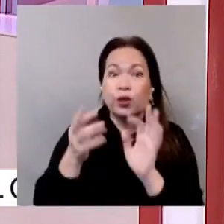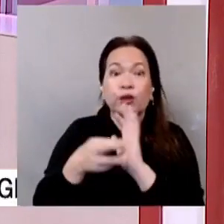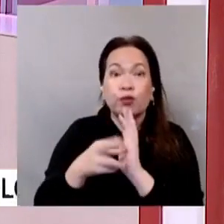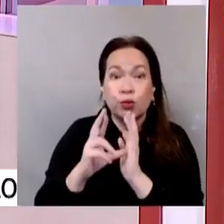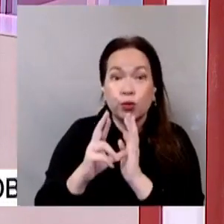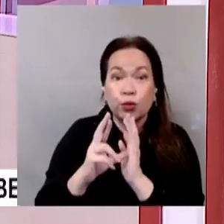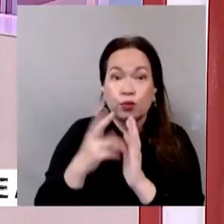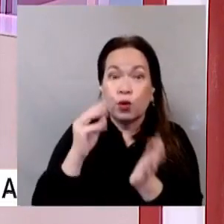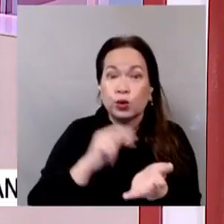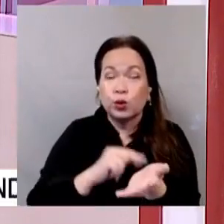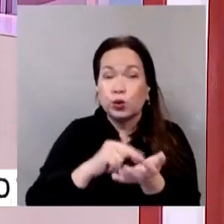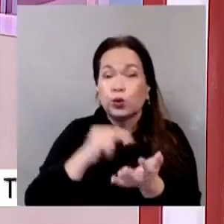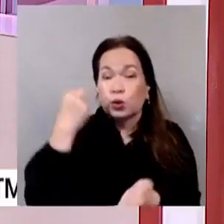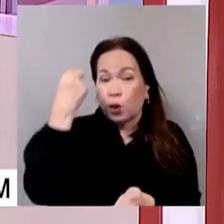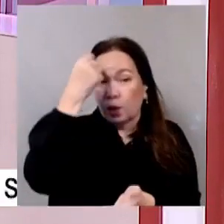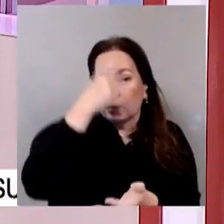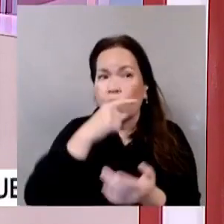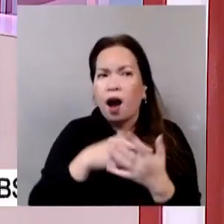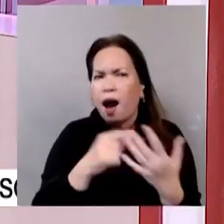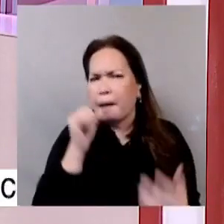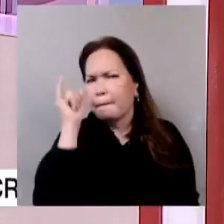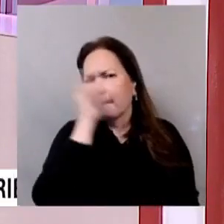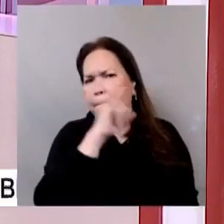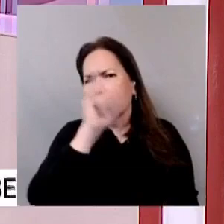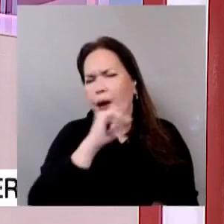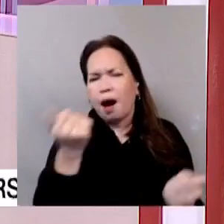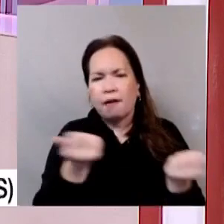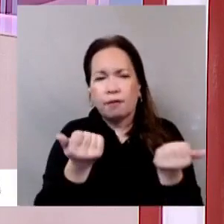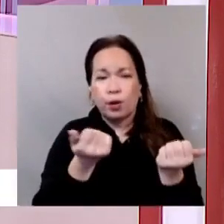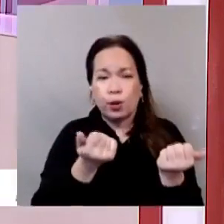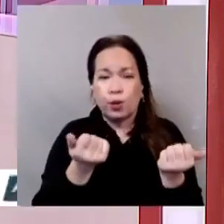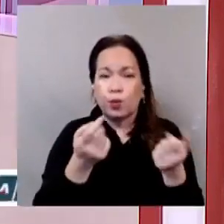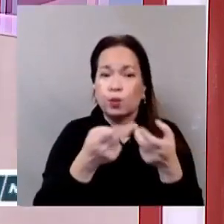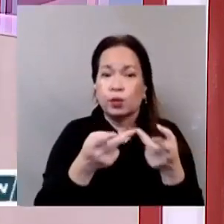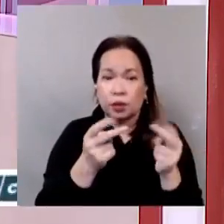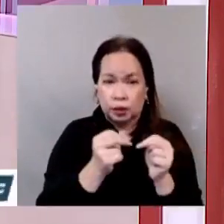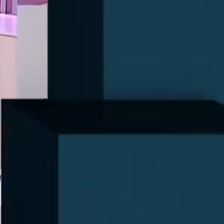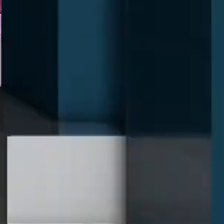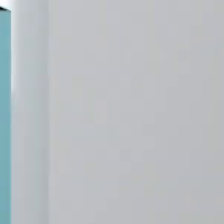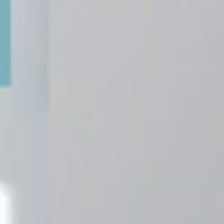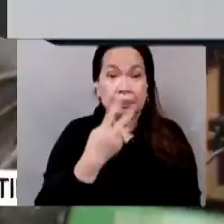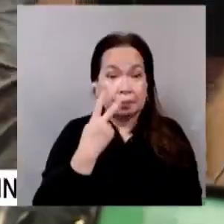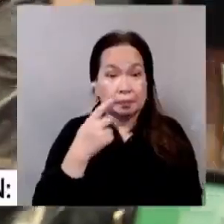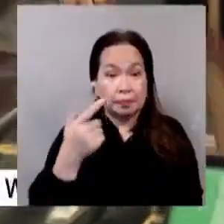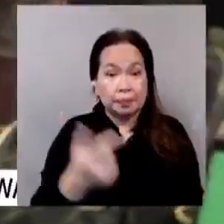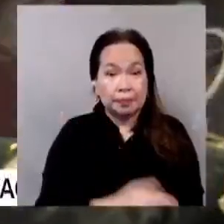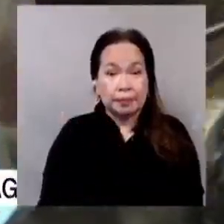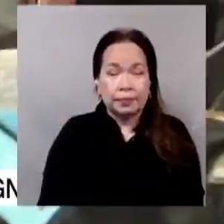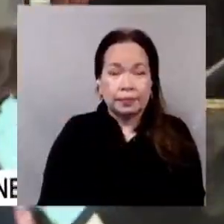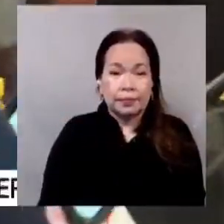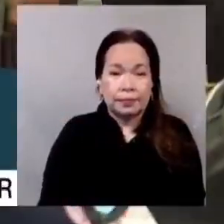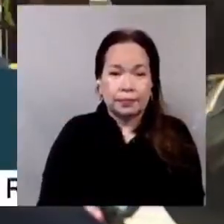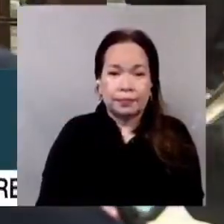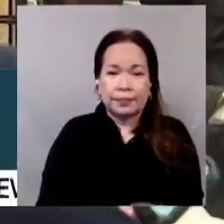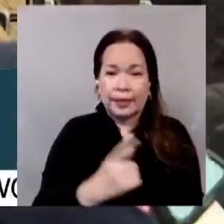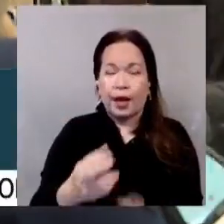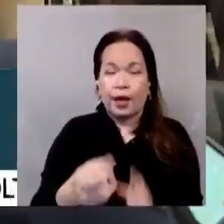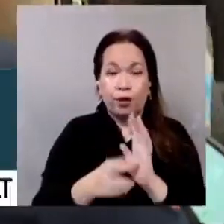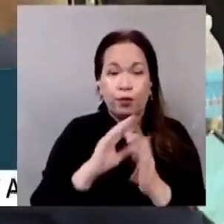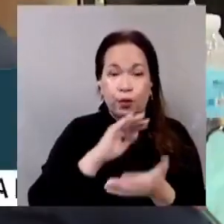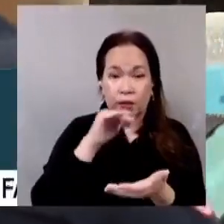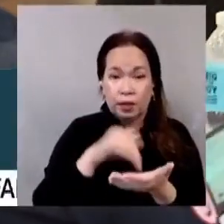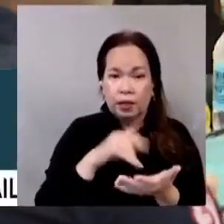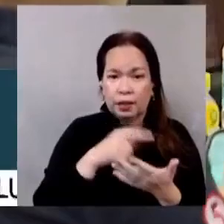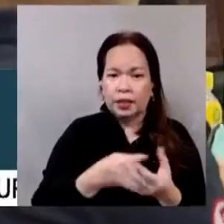fill thousands of vacancies in government hospitals. Let's hear more from Willard Chang. A review center chain is offering a